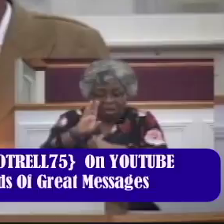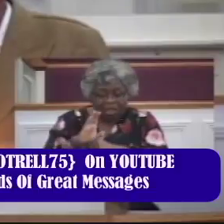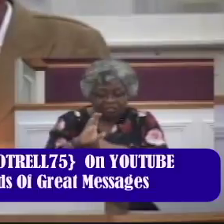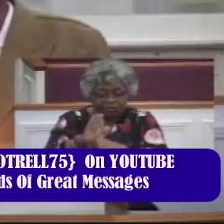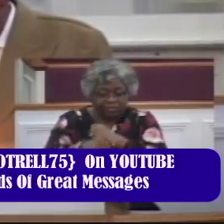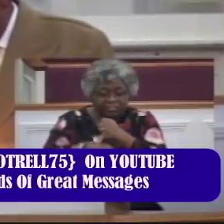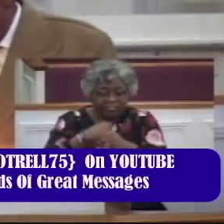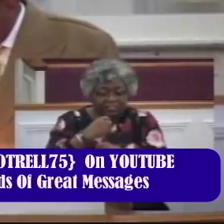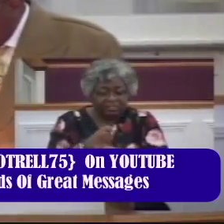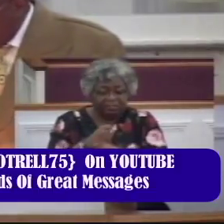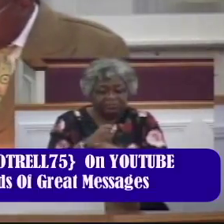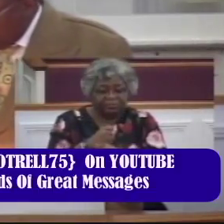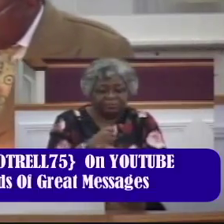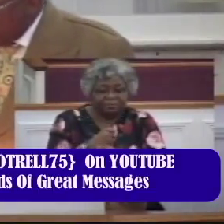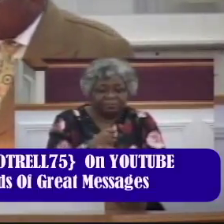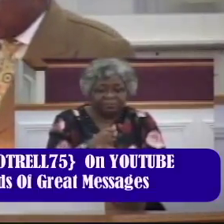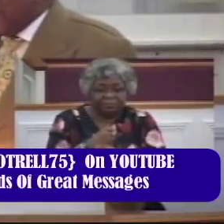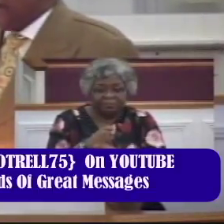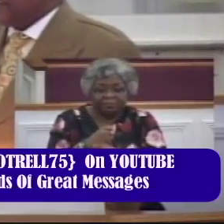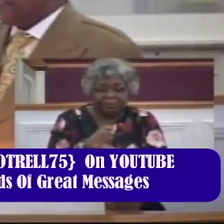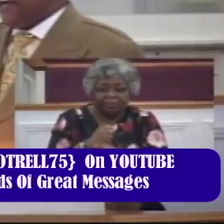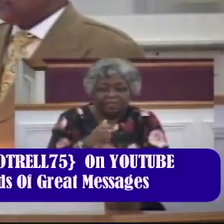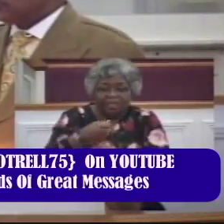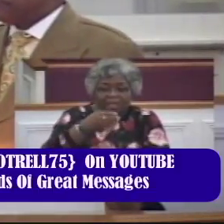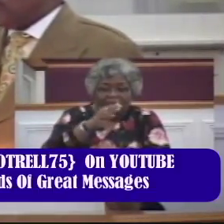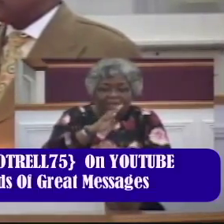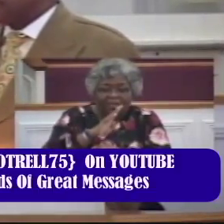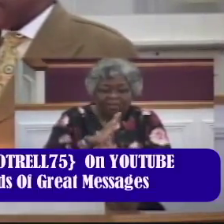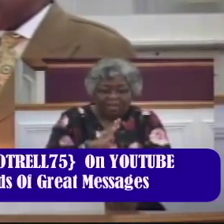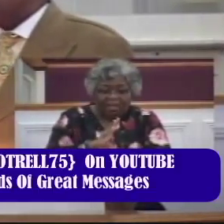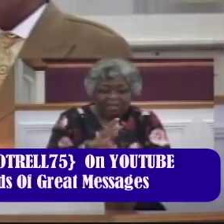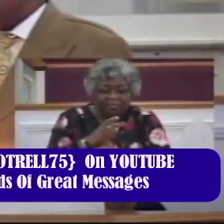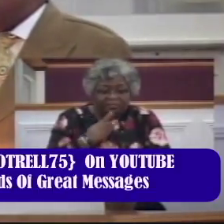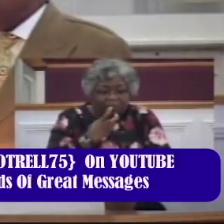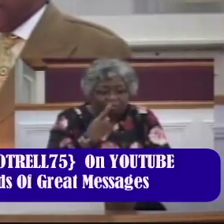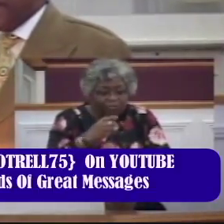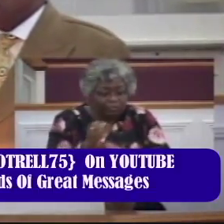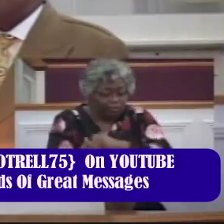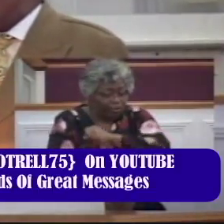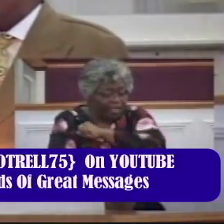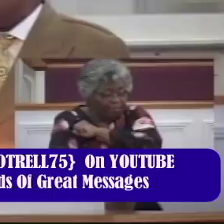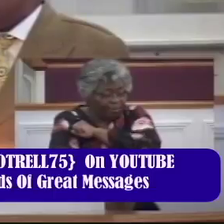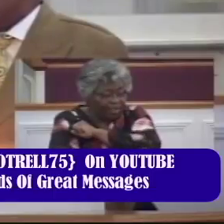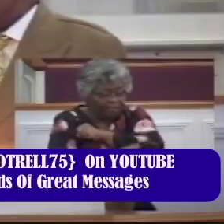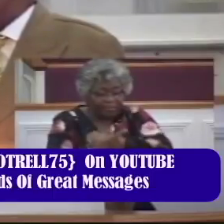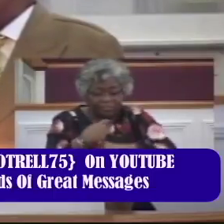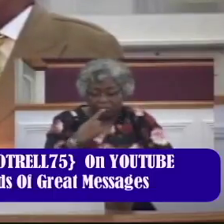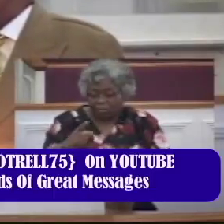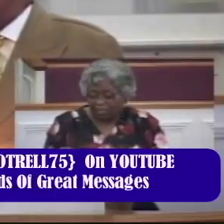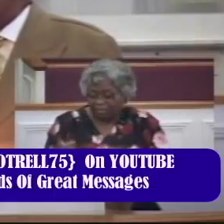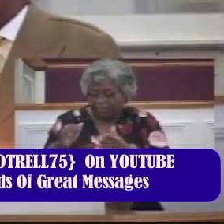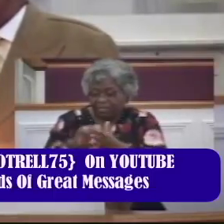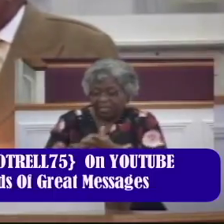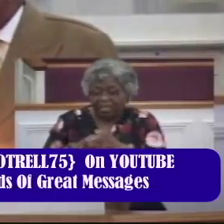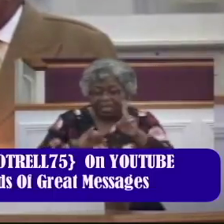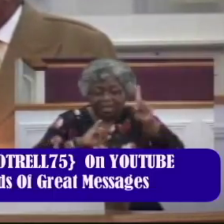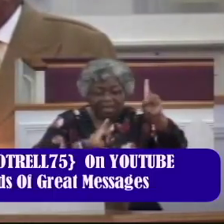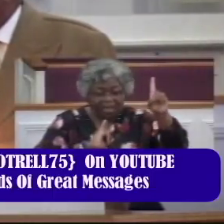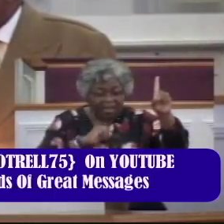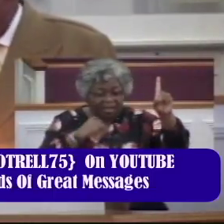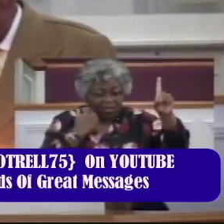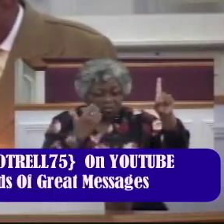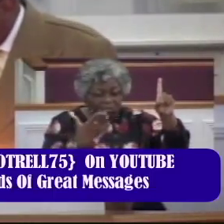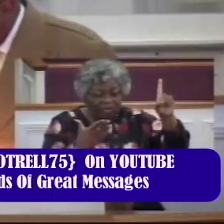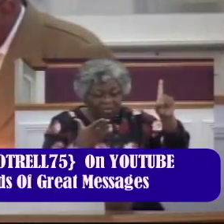400 years. God then spoke to Abraham and told him, but I am